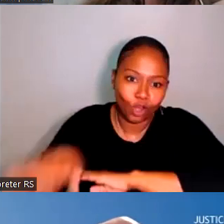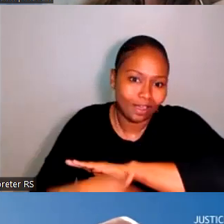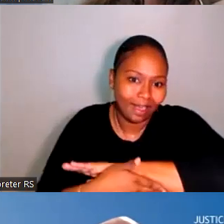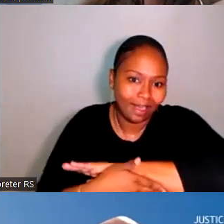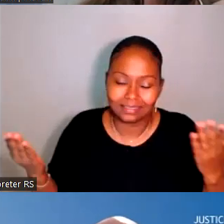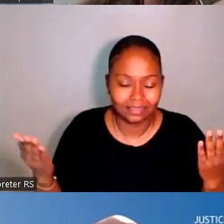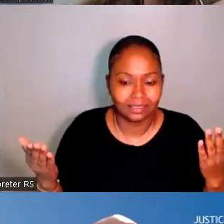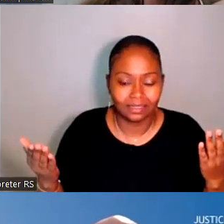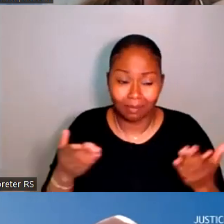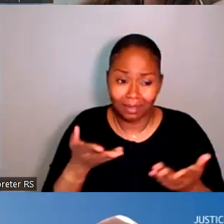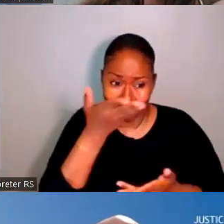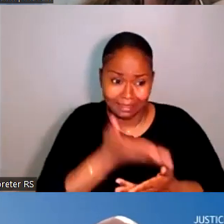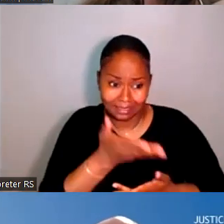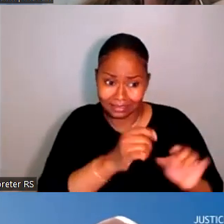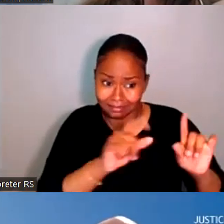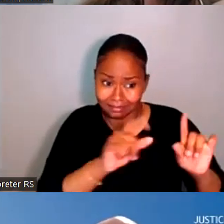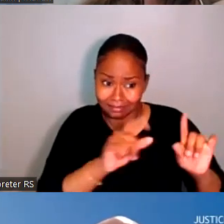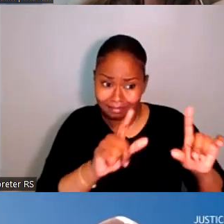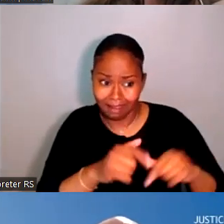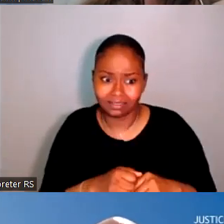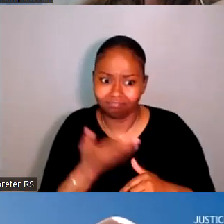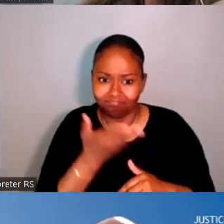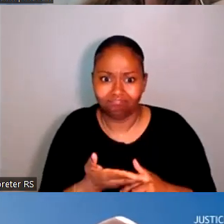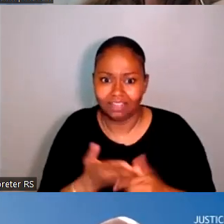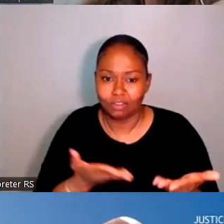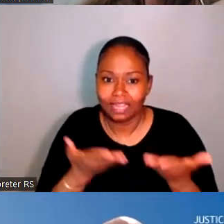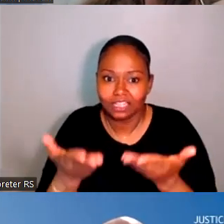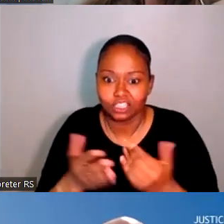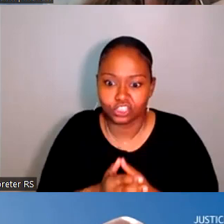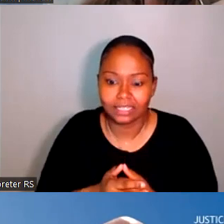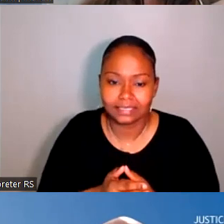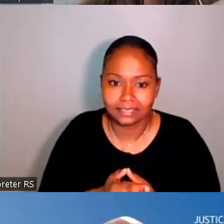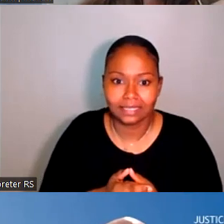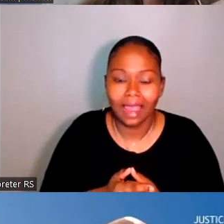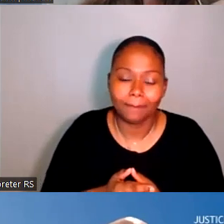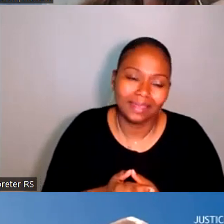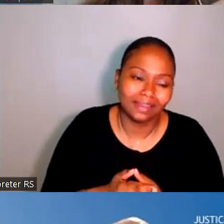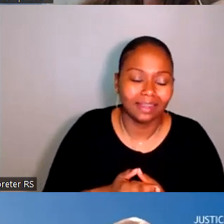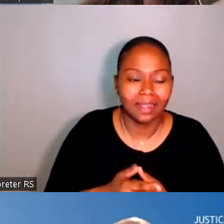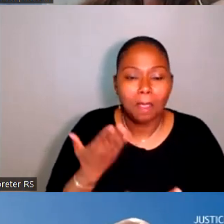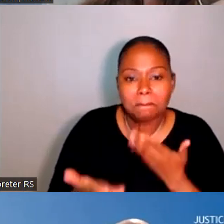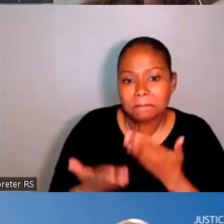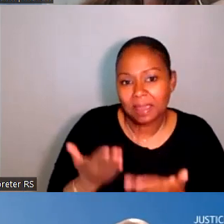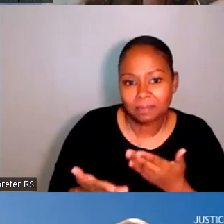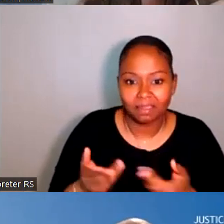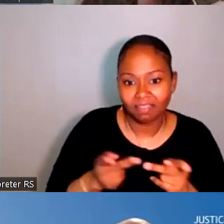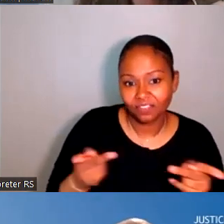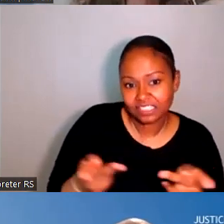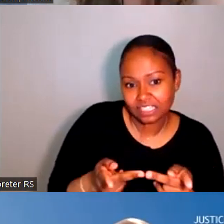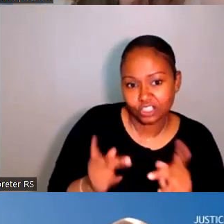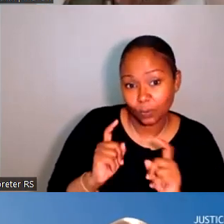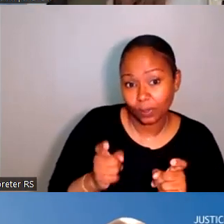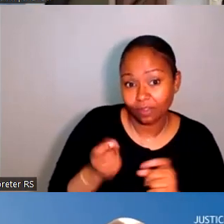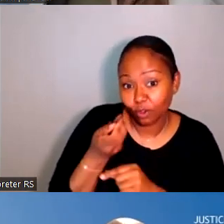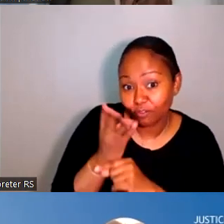written right now, reading between the lines, it suggests that, well, maybe if the facility will do you a favor, they'll give you a couple hours on Saturdays and